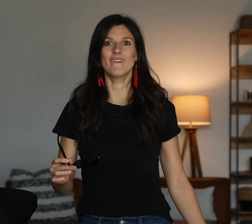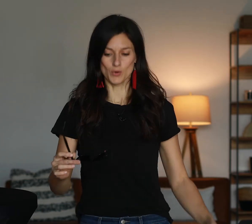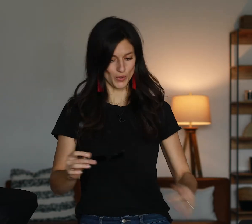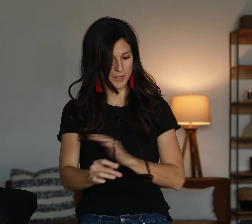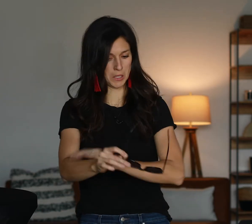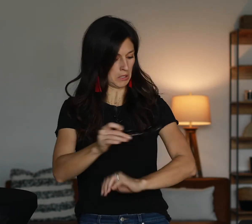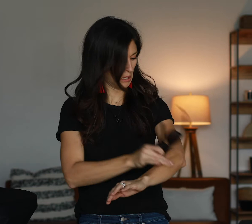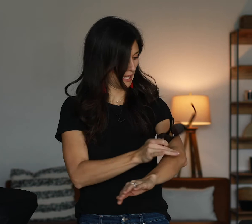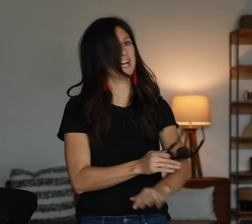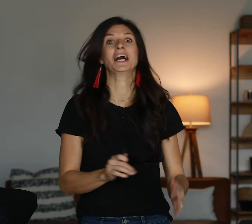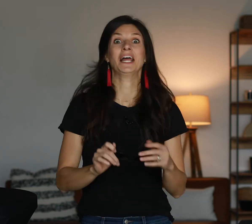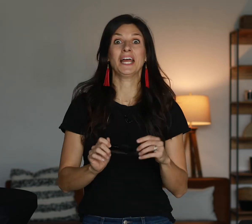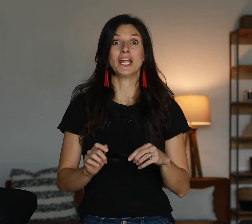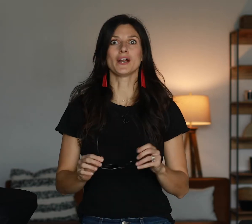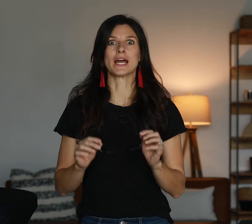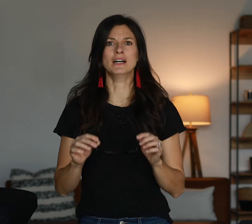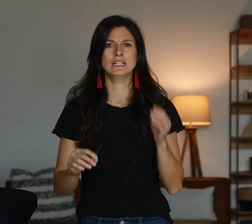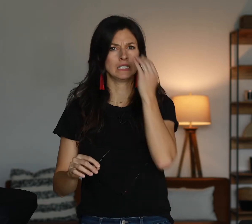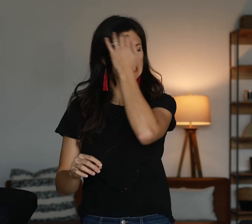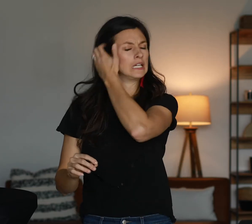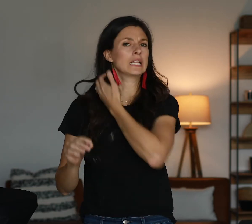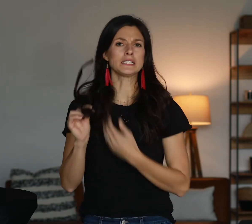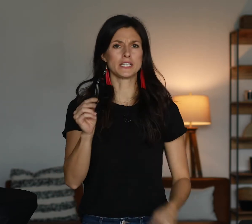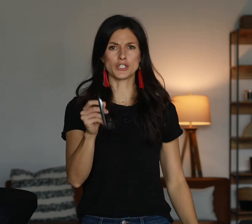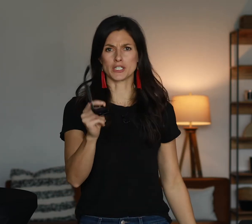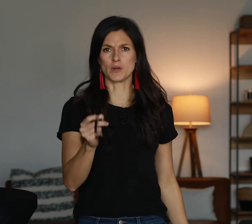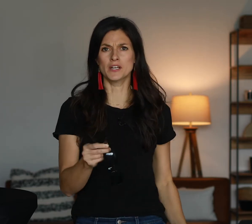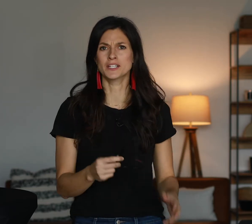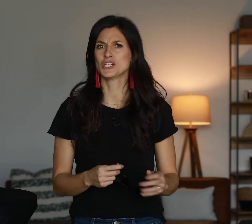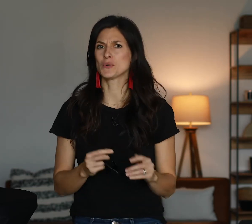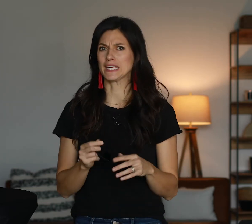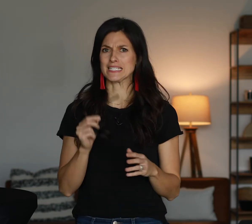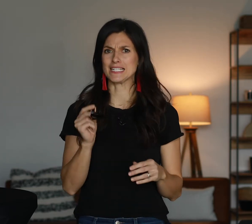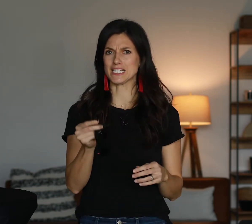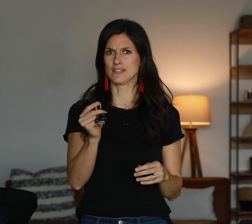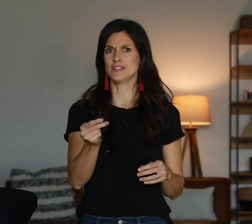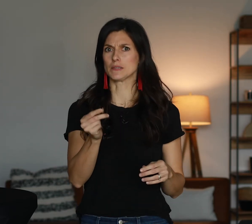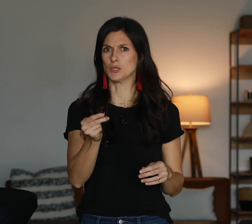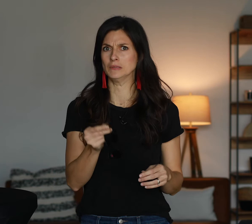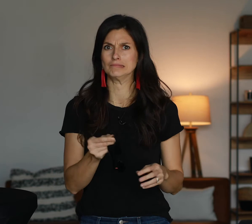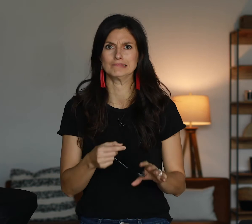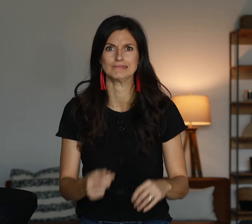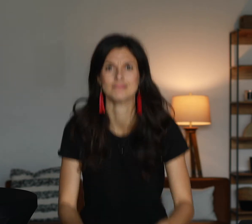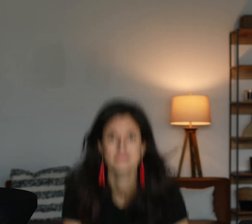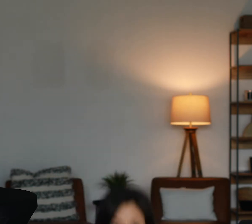Oh, whew. Here I am. That's a dangerous one. You don't want to get stuck